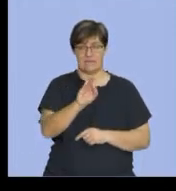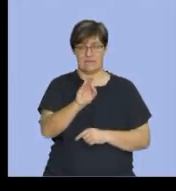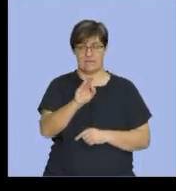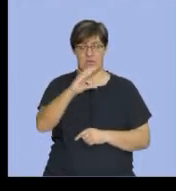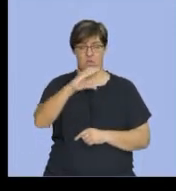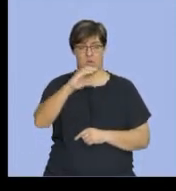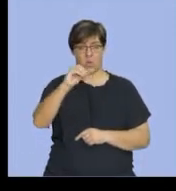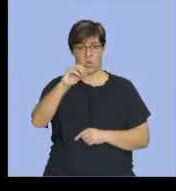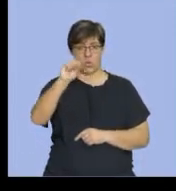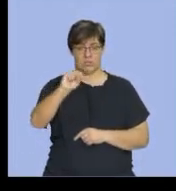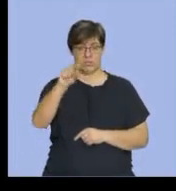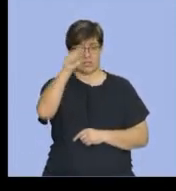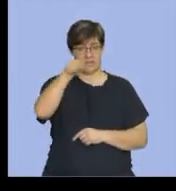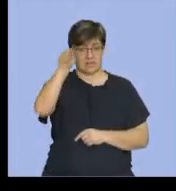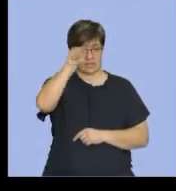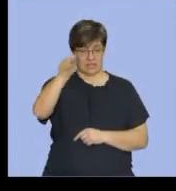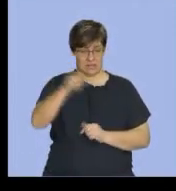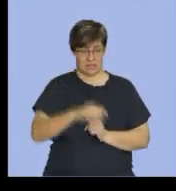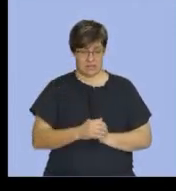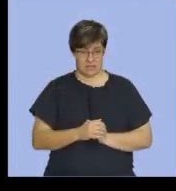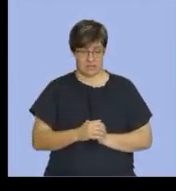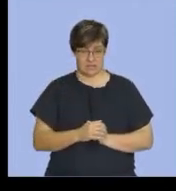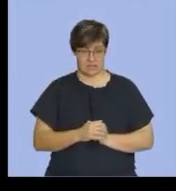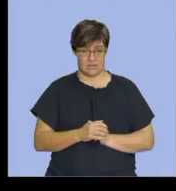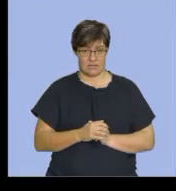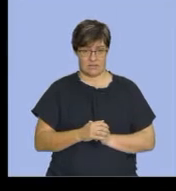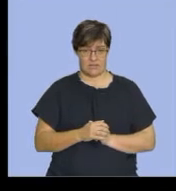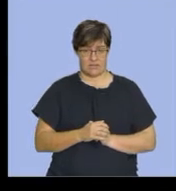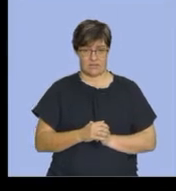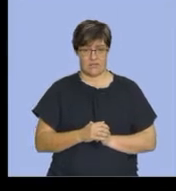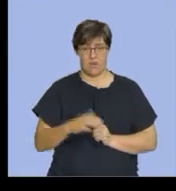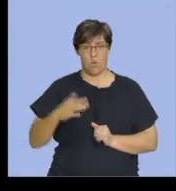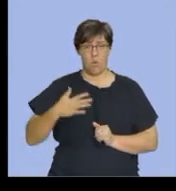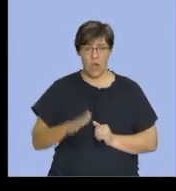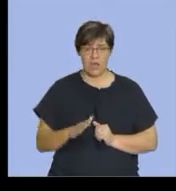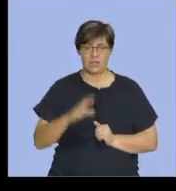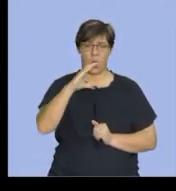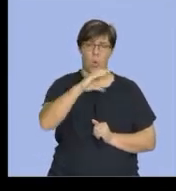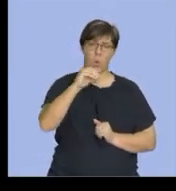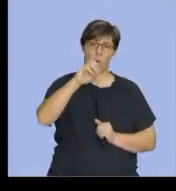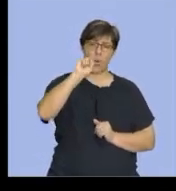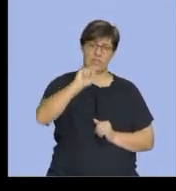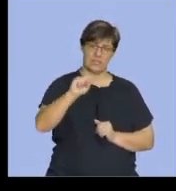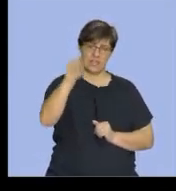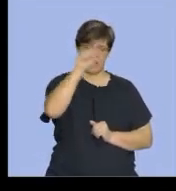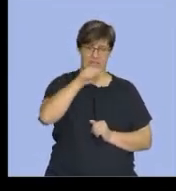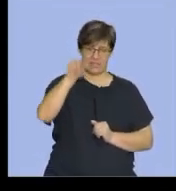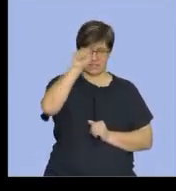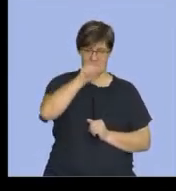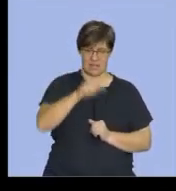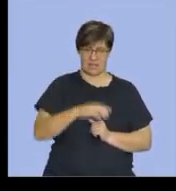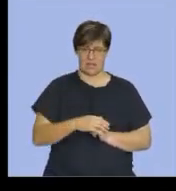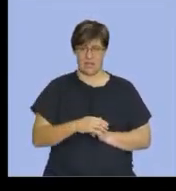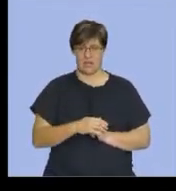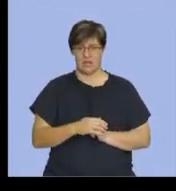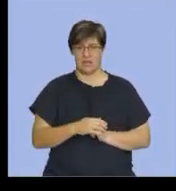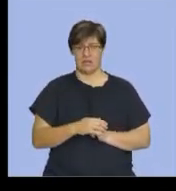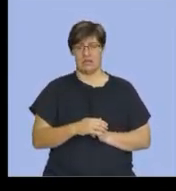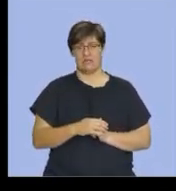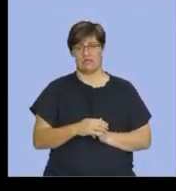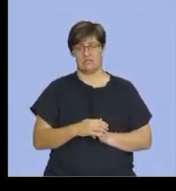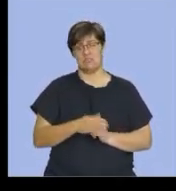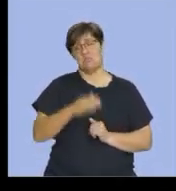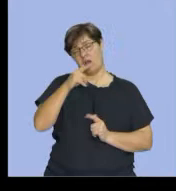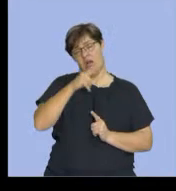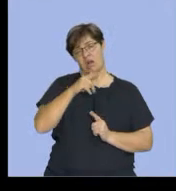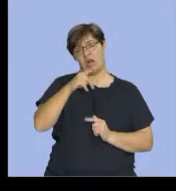cos theta, okay? If you want to go cos theta is a horizontal over F,